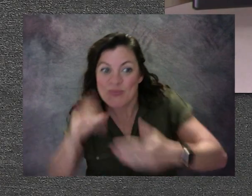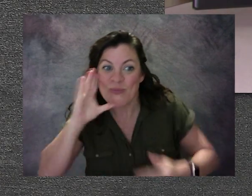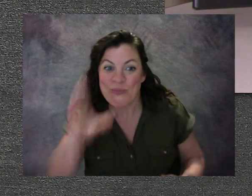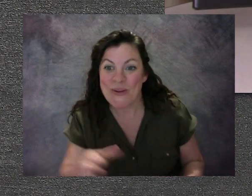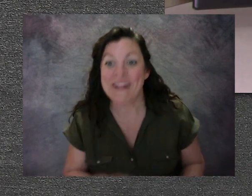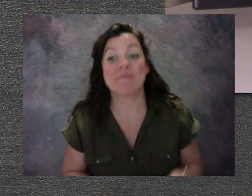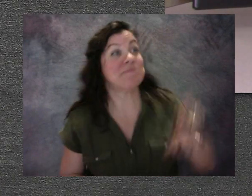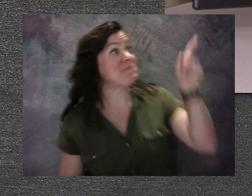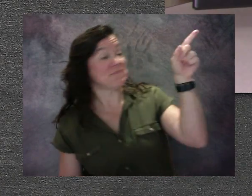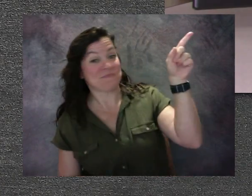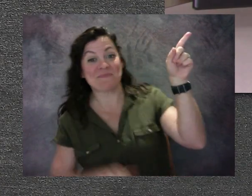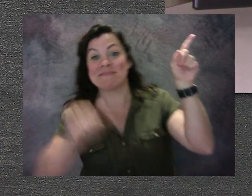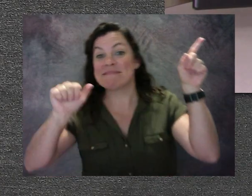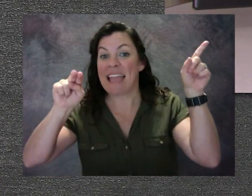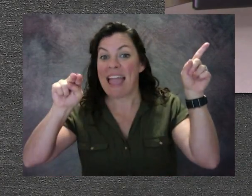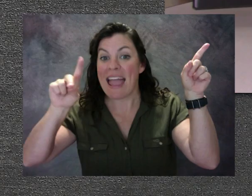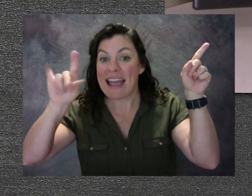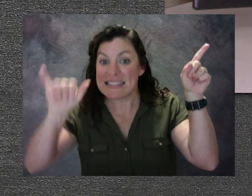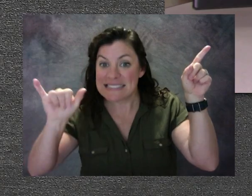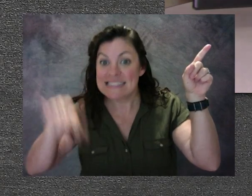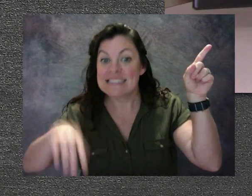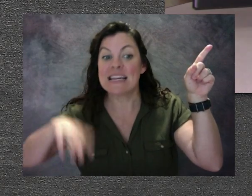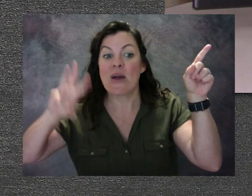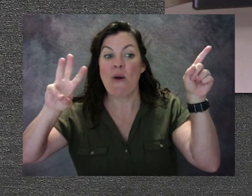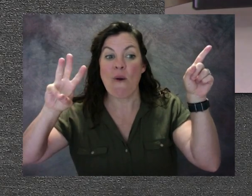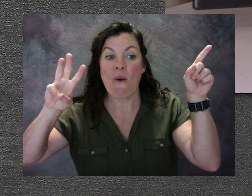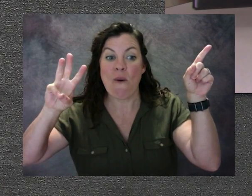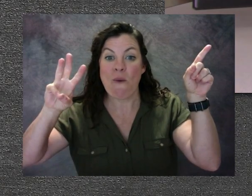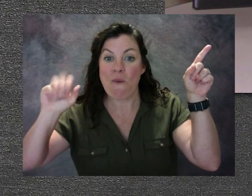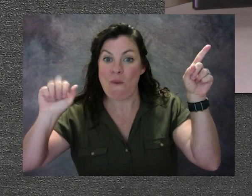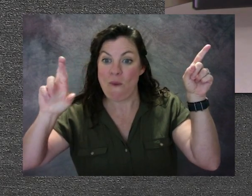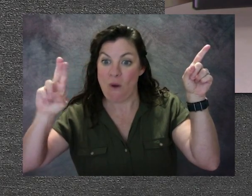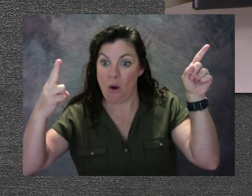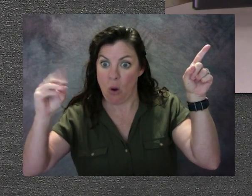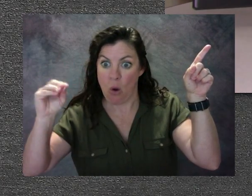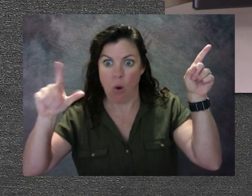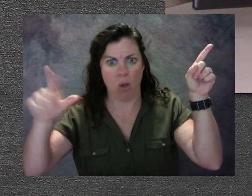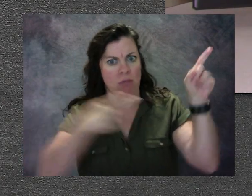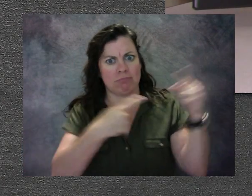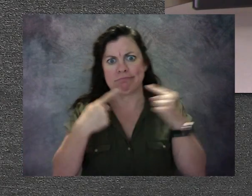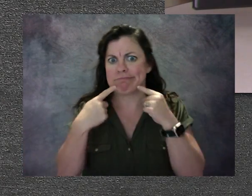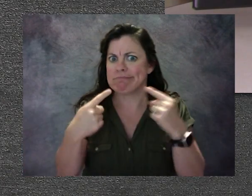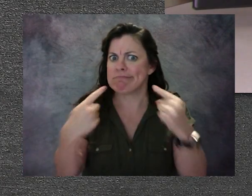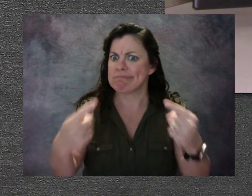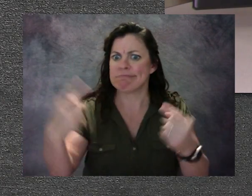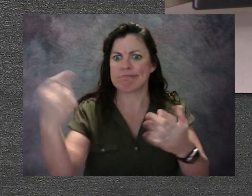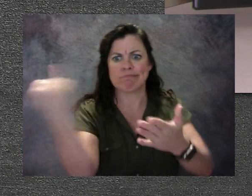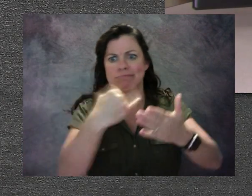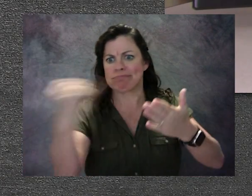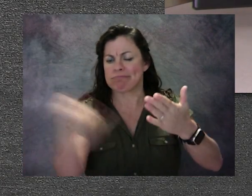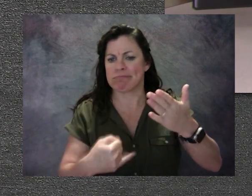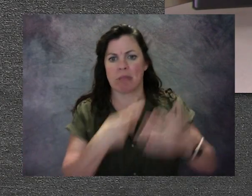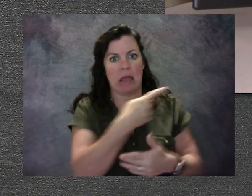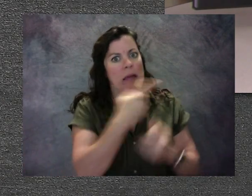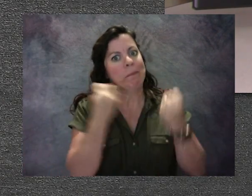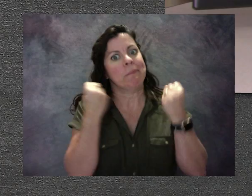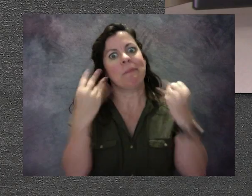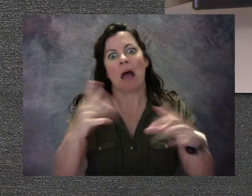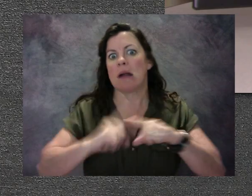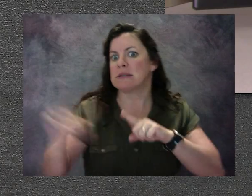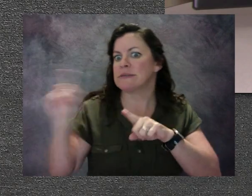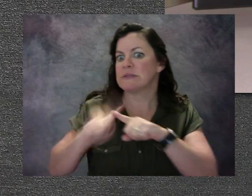Andy Warhol. This is a famous artist named Andy Warhol. This is one of his cats. He had a lot of cats and they all had the same